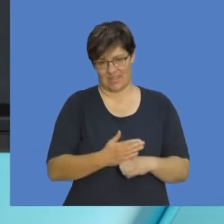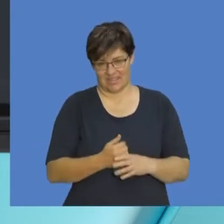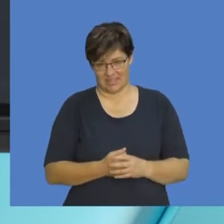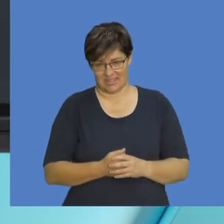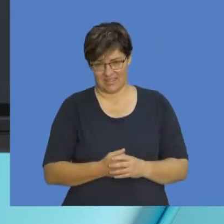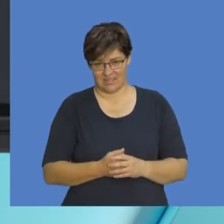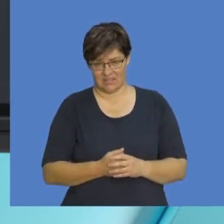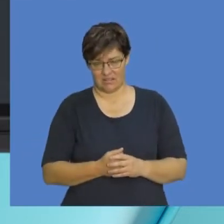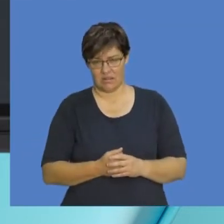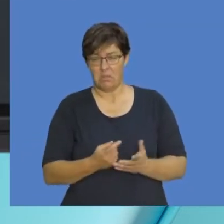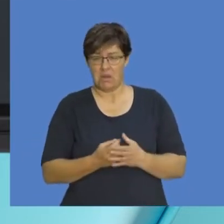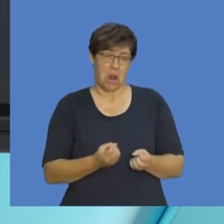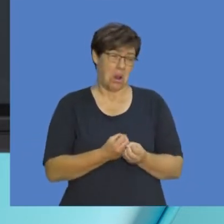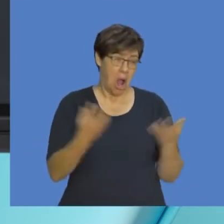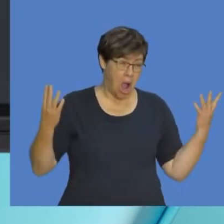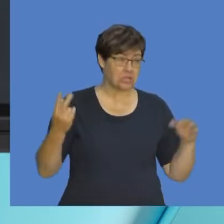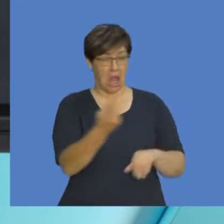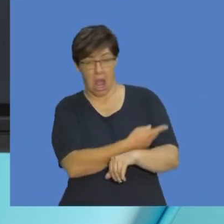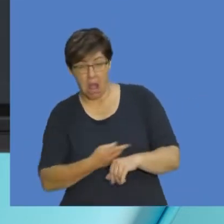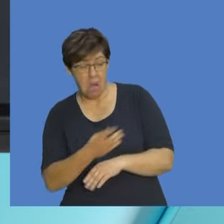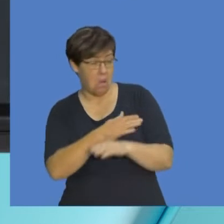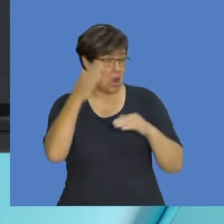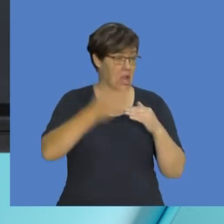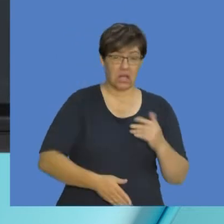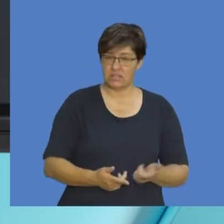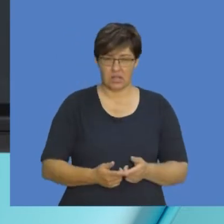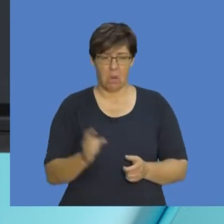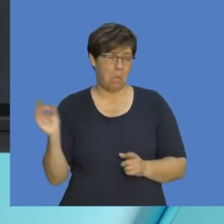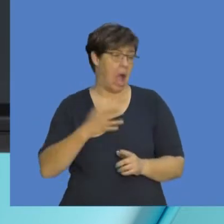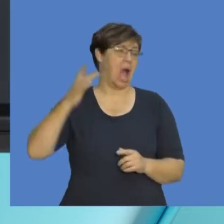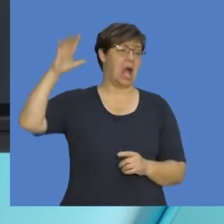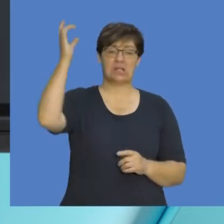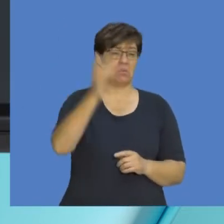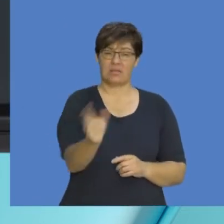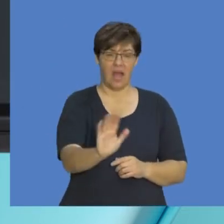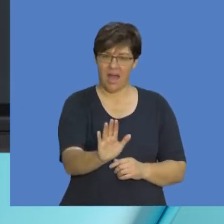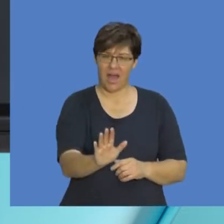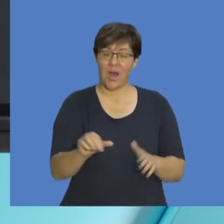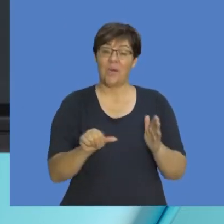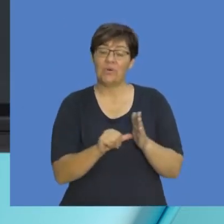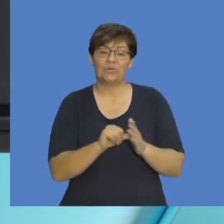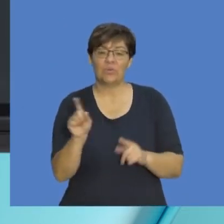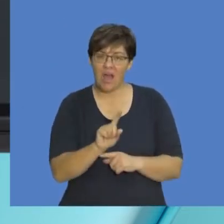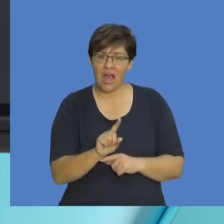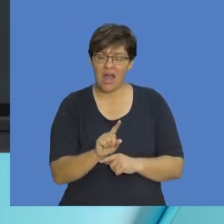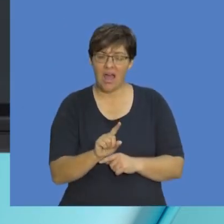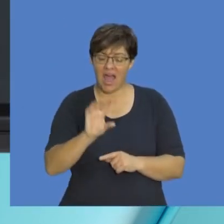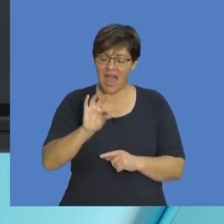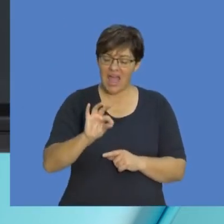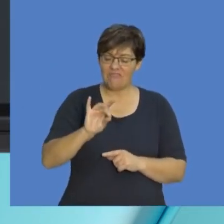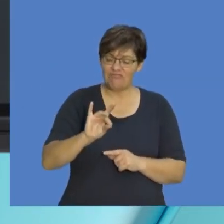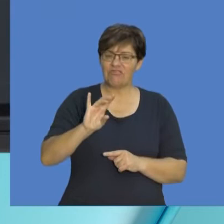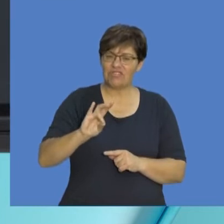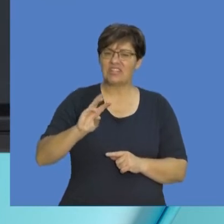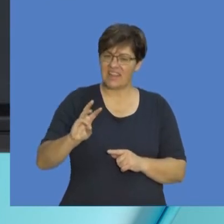about doing lots and lots of hours on weekend, once in the blue moon. What is important is better to do 20